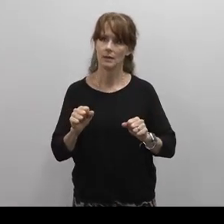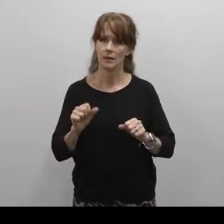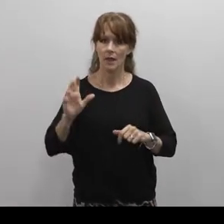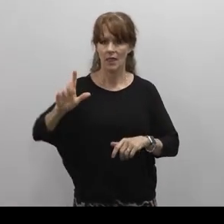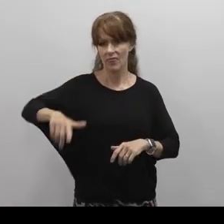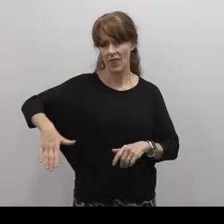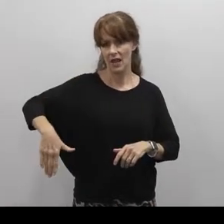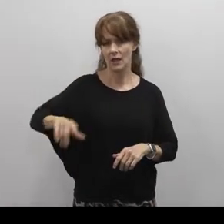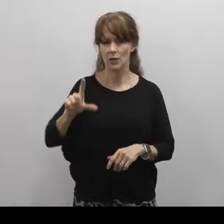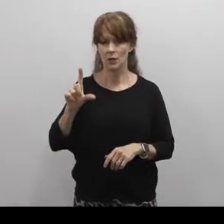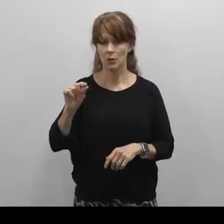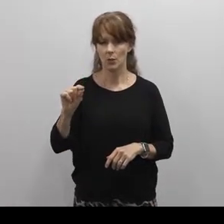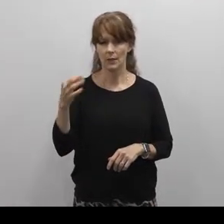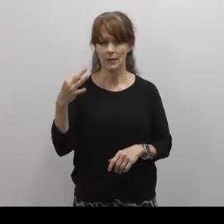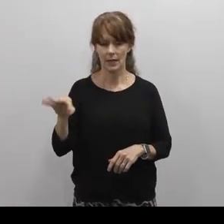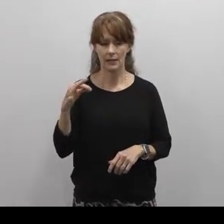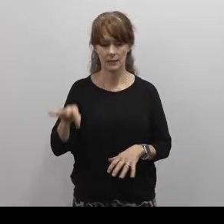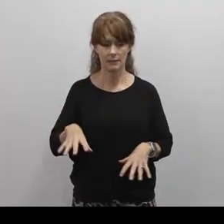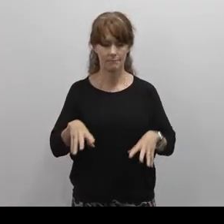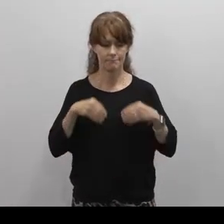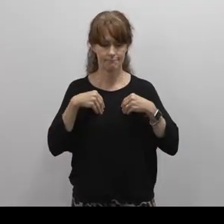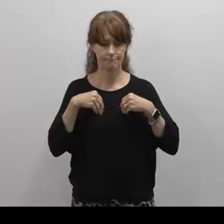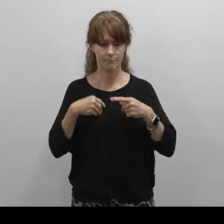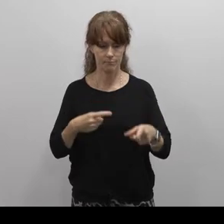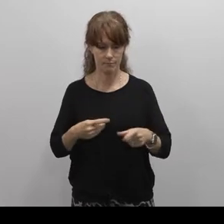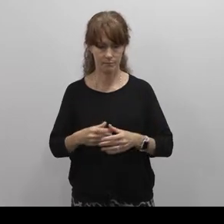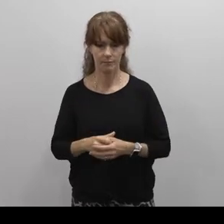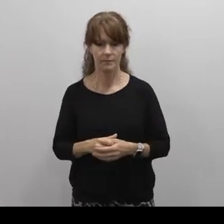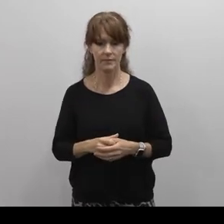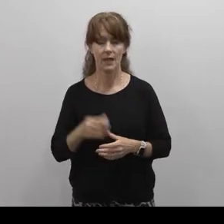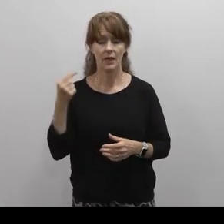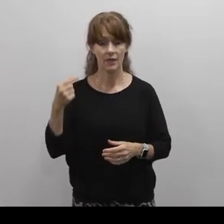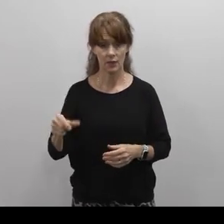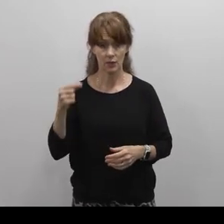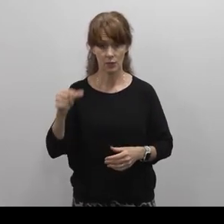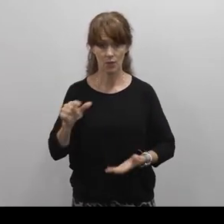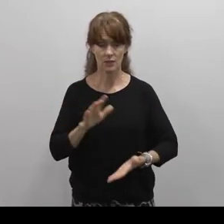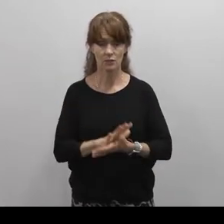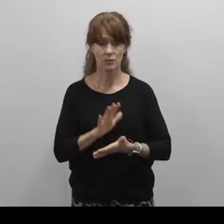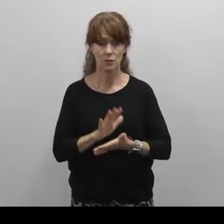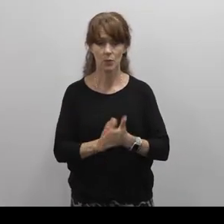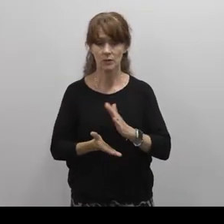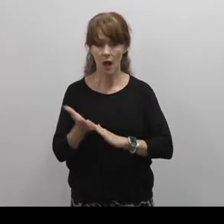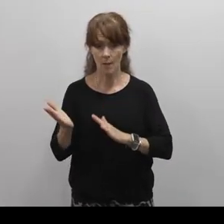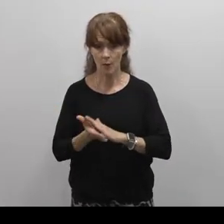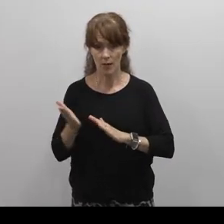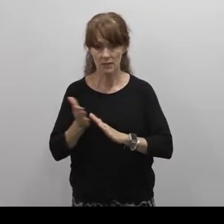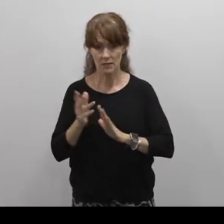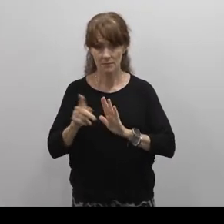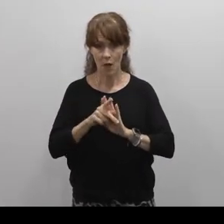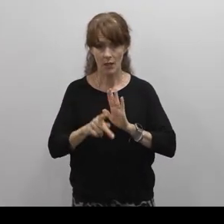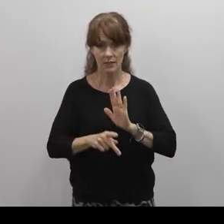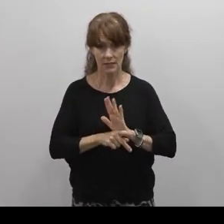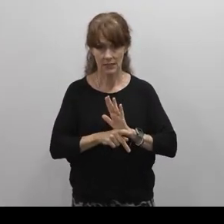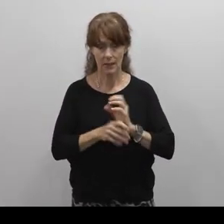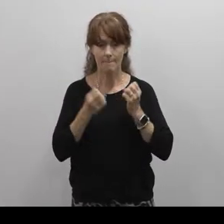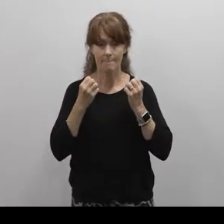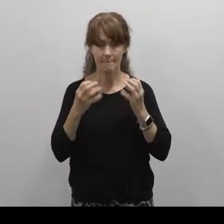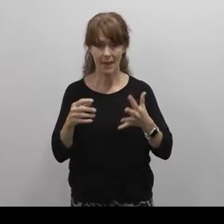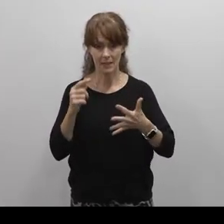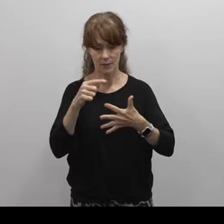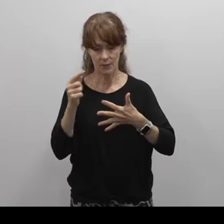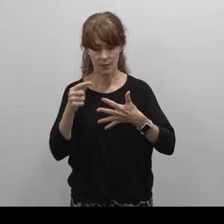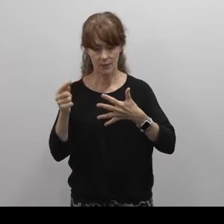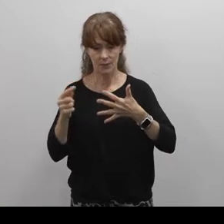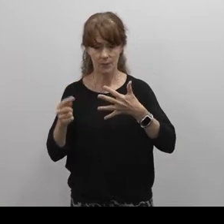late 2019. So this particular Green School Operations policy entails a number of different